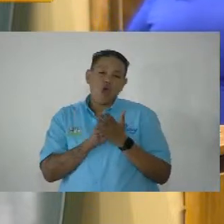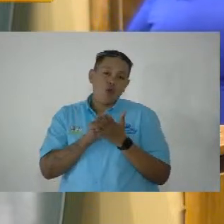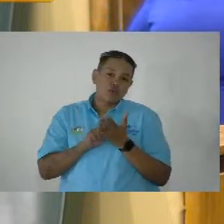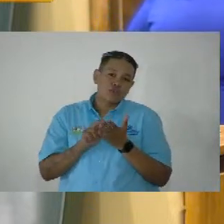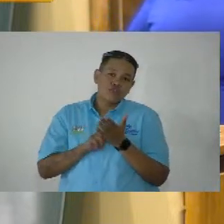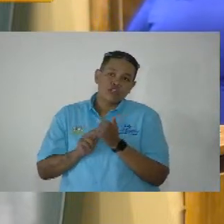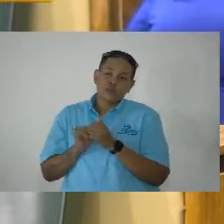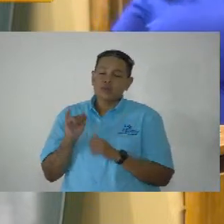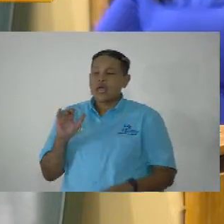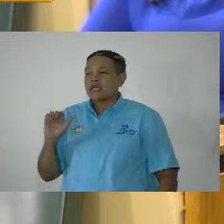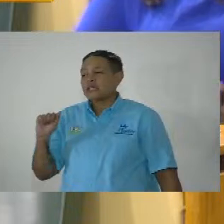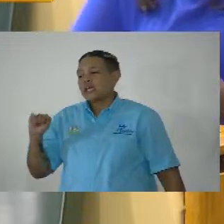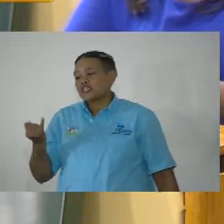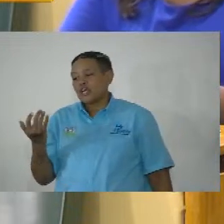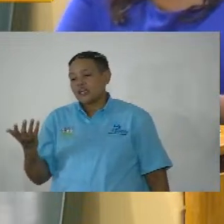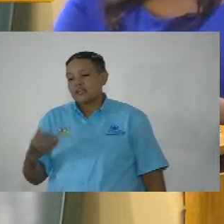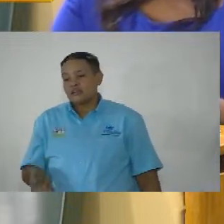with the ICAJ.